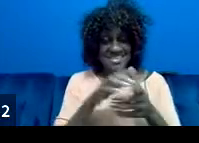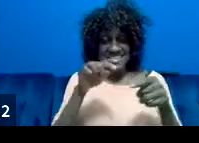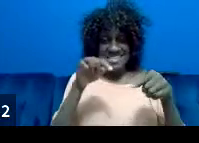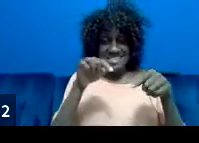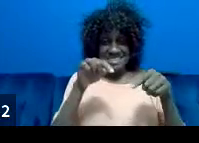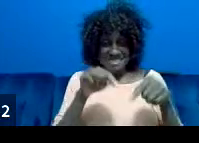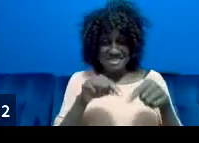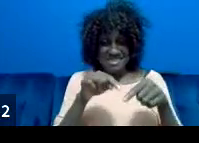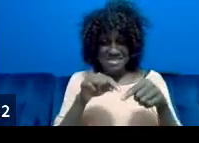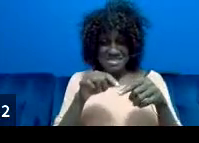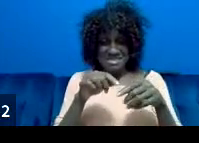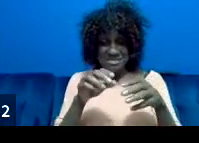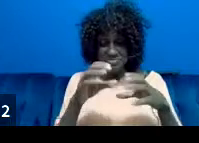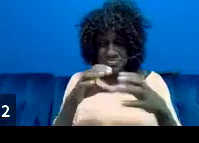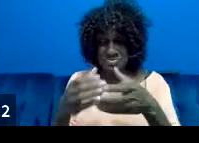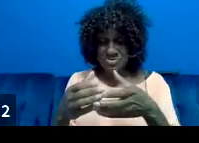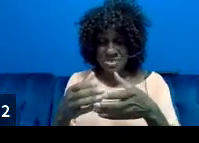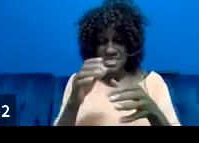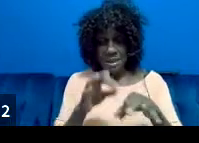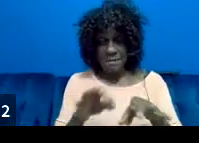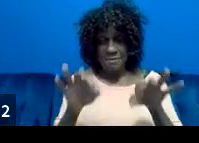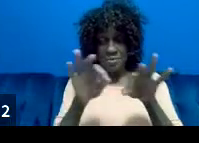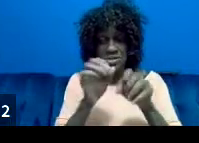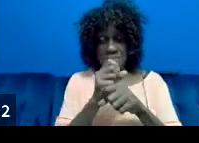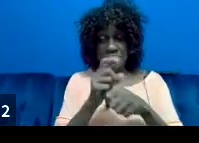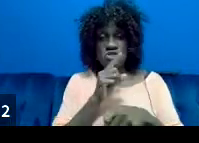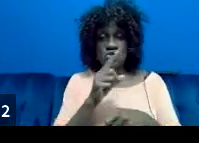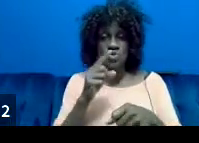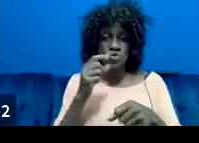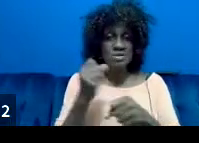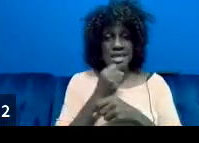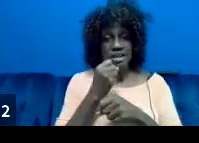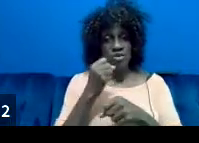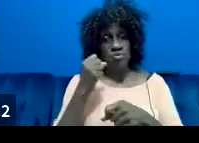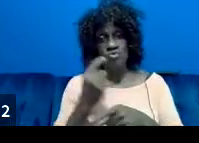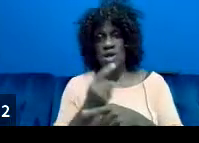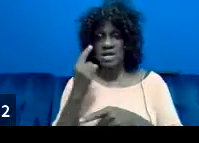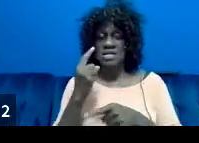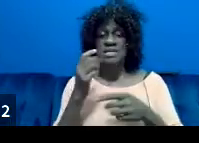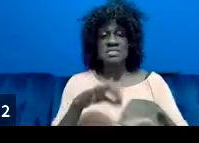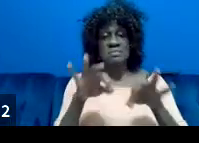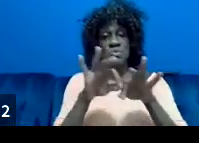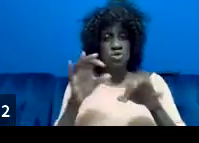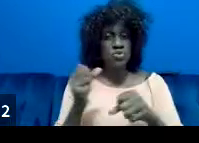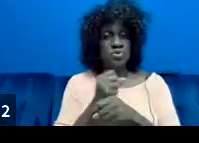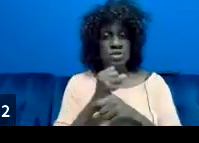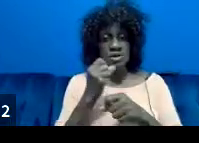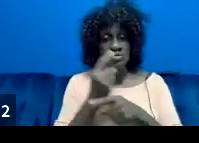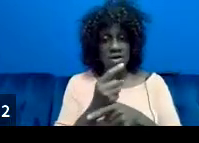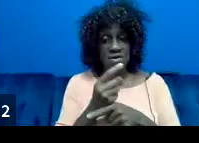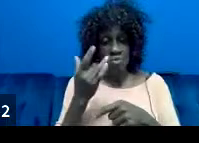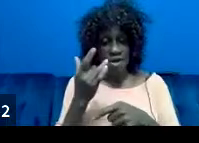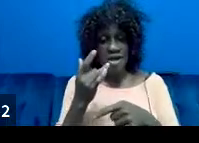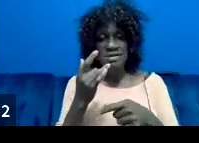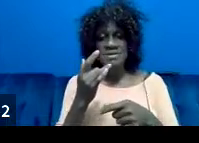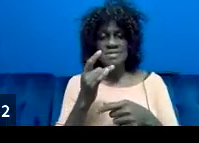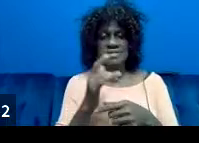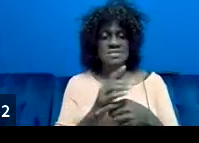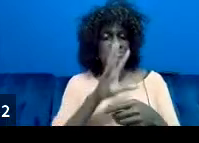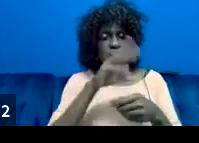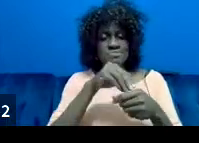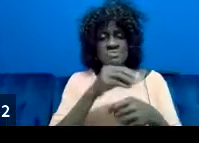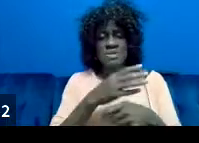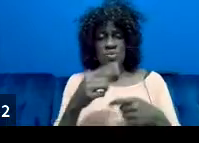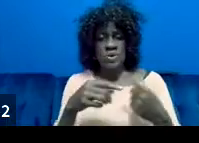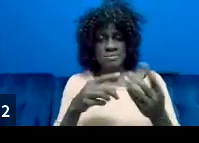facility type is one of the most important to make sure you get it right. It's so important to get it right because it's such an inclusionary thing, like